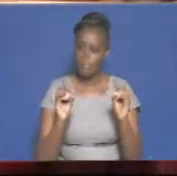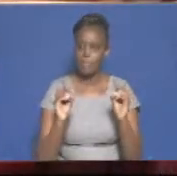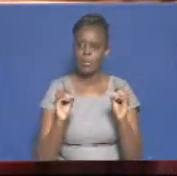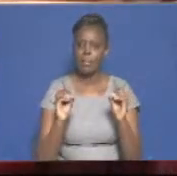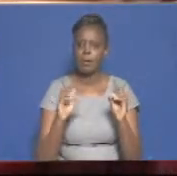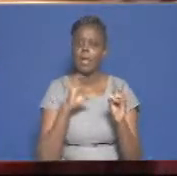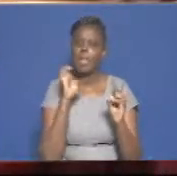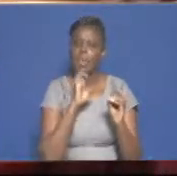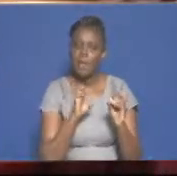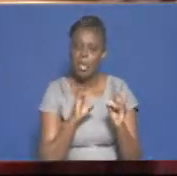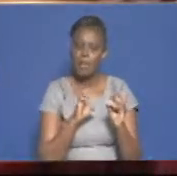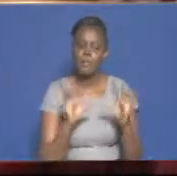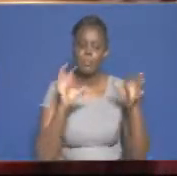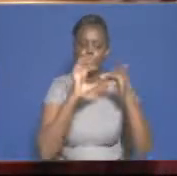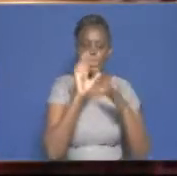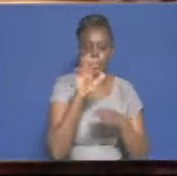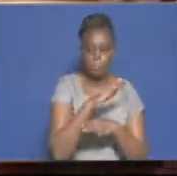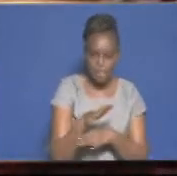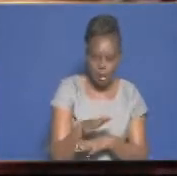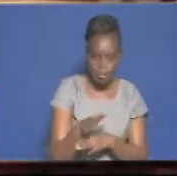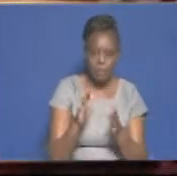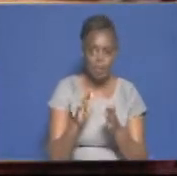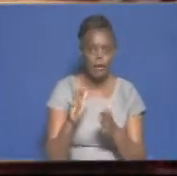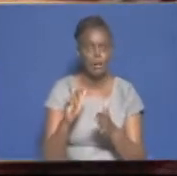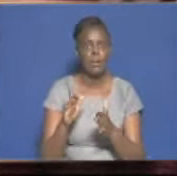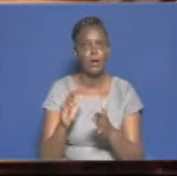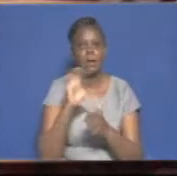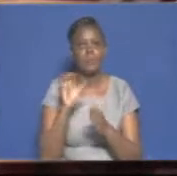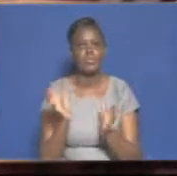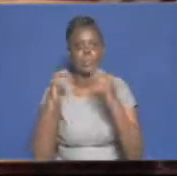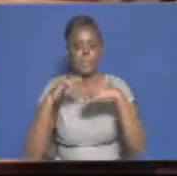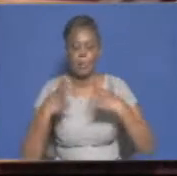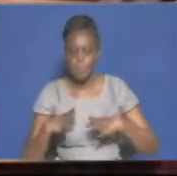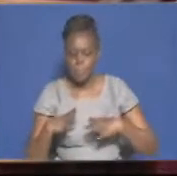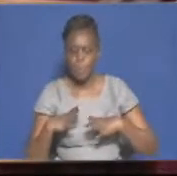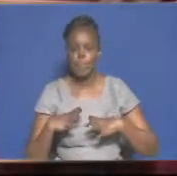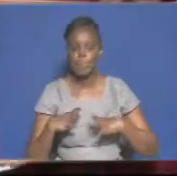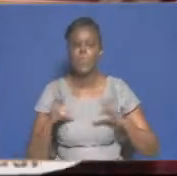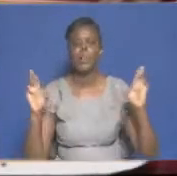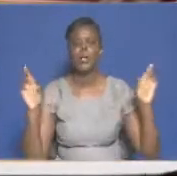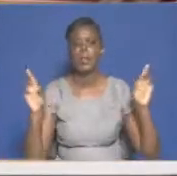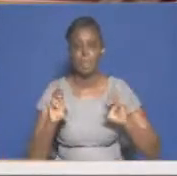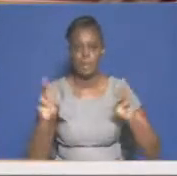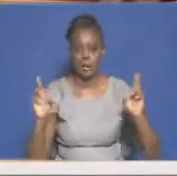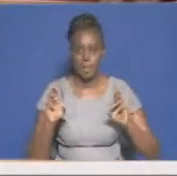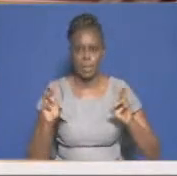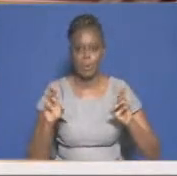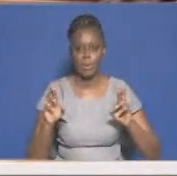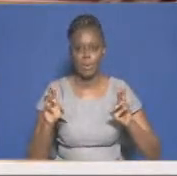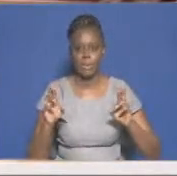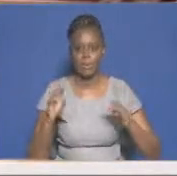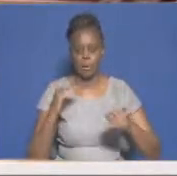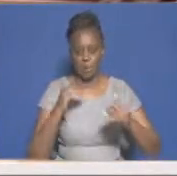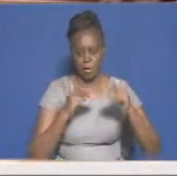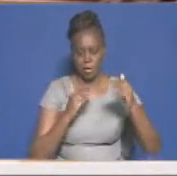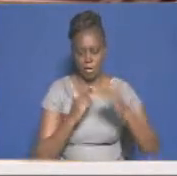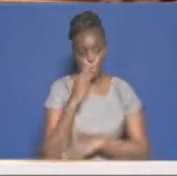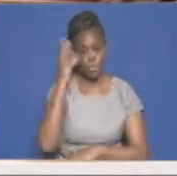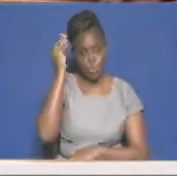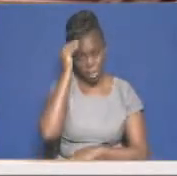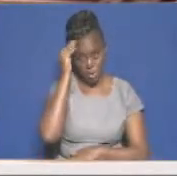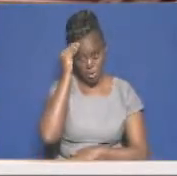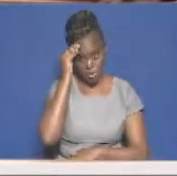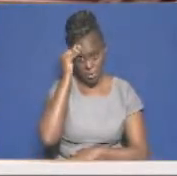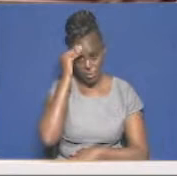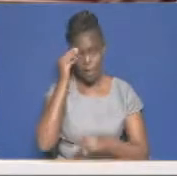elders to the county assembly or to parliament, but they should be people who are prepared and purified through education, so that